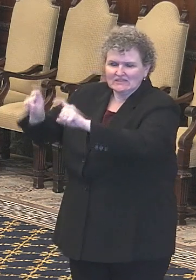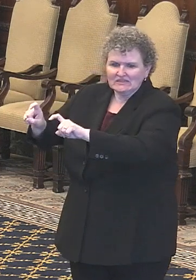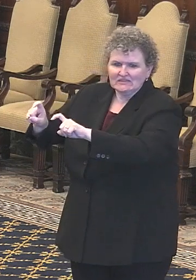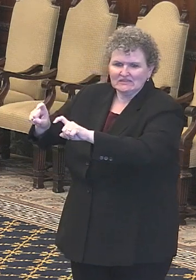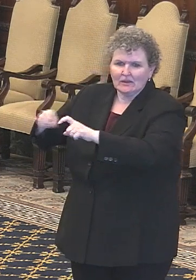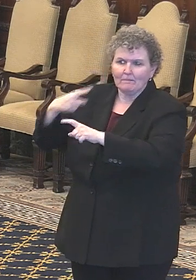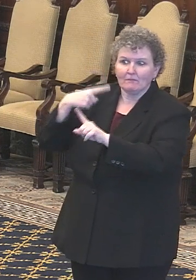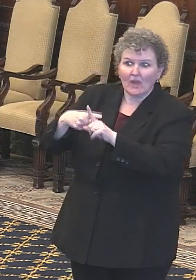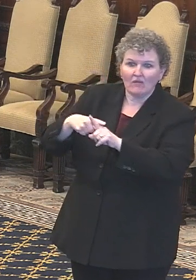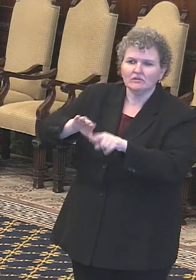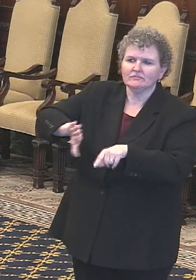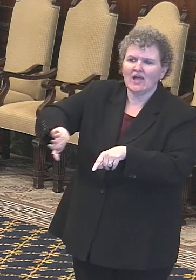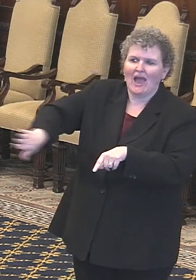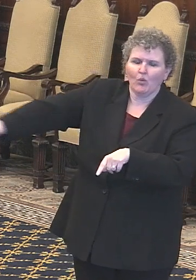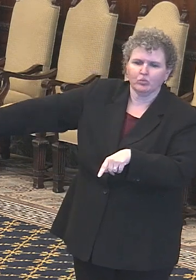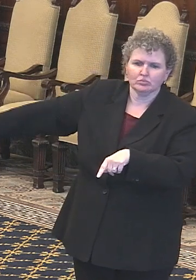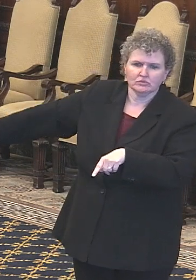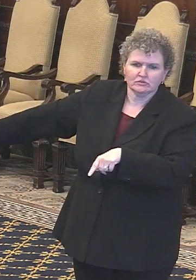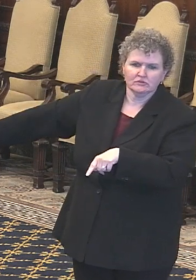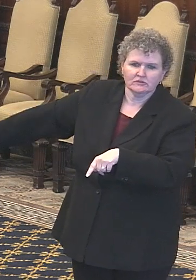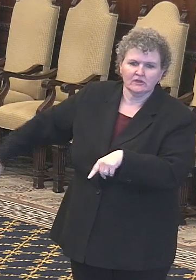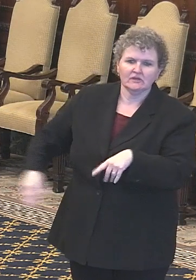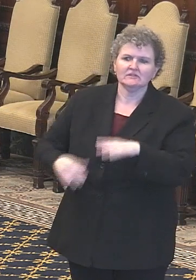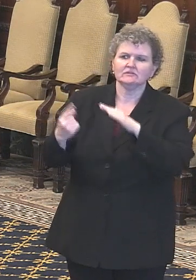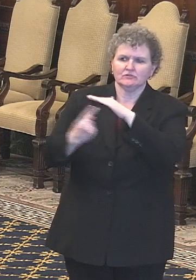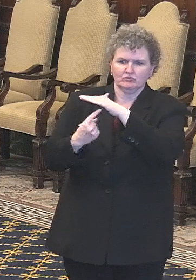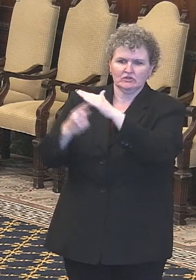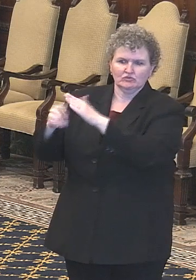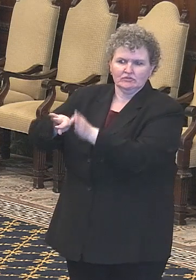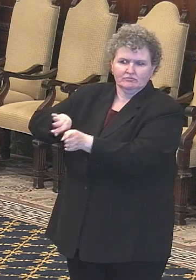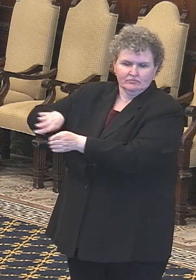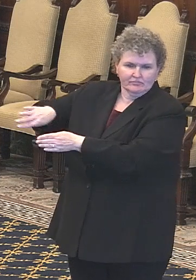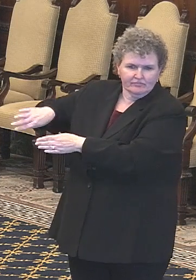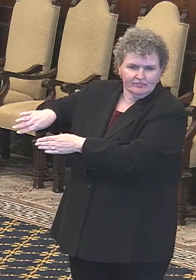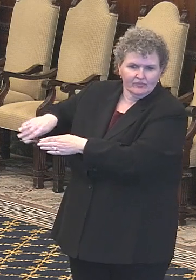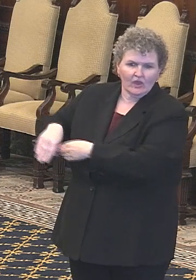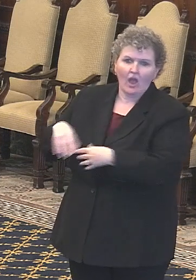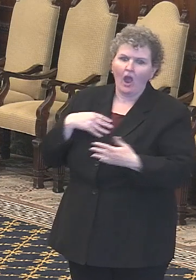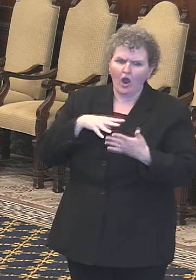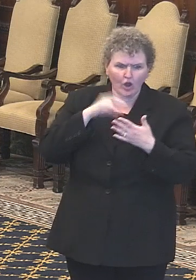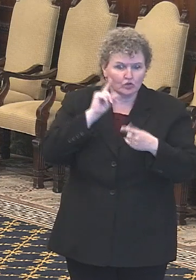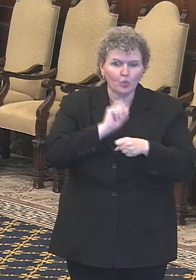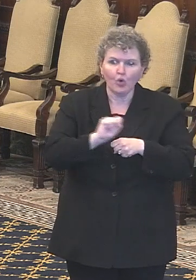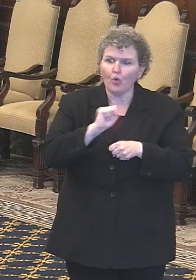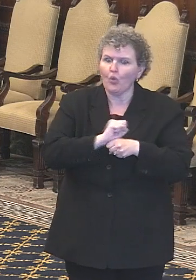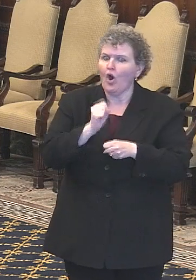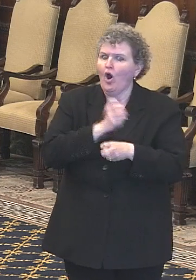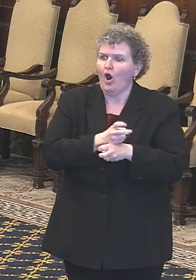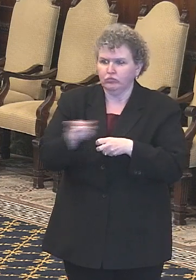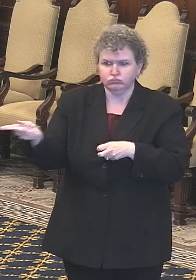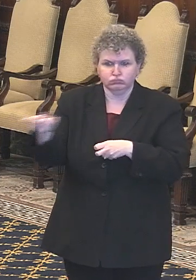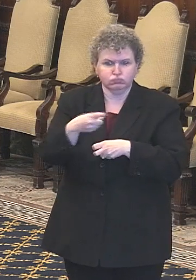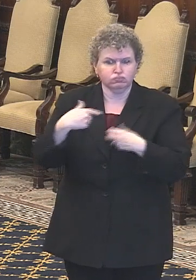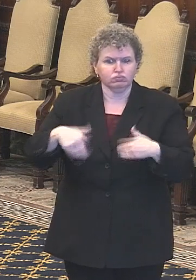Doctor, what you think is happening in nursing homes, why it's spreading so